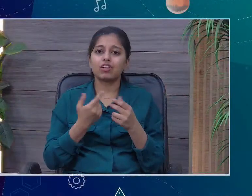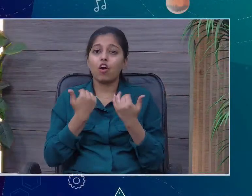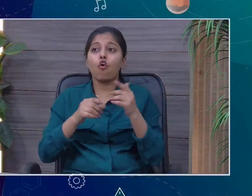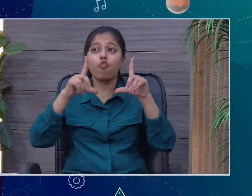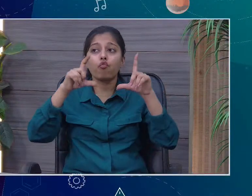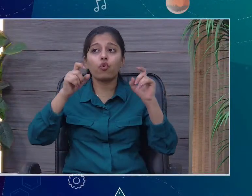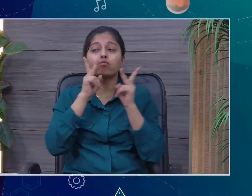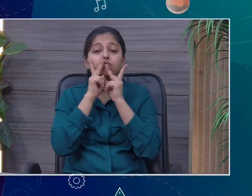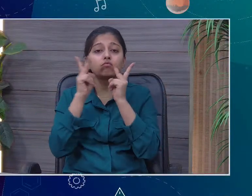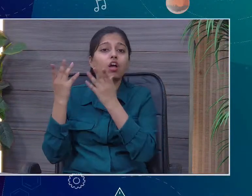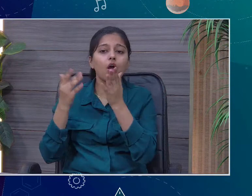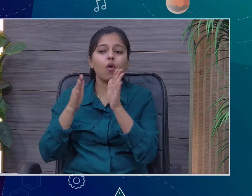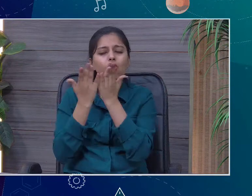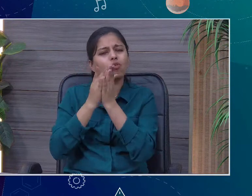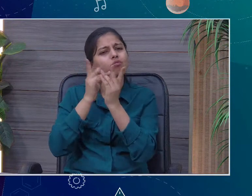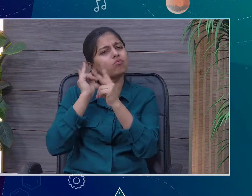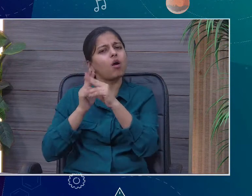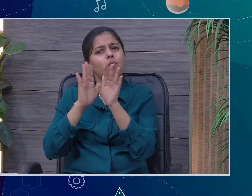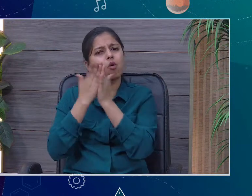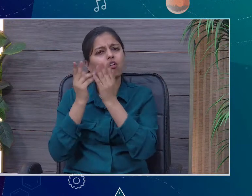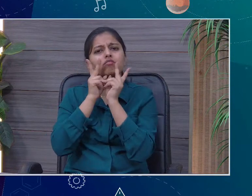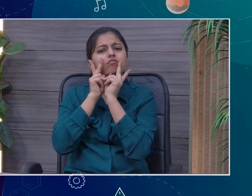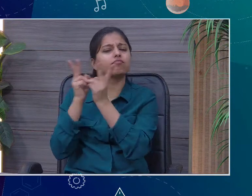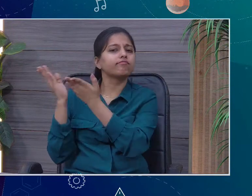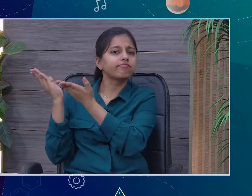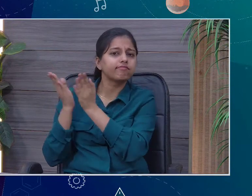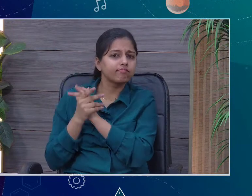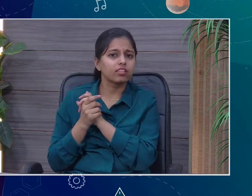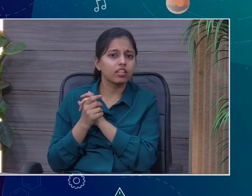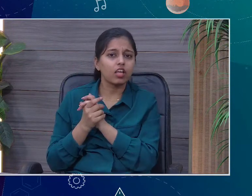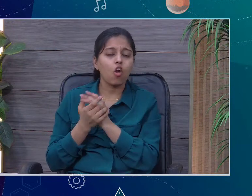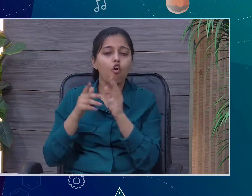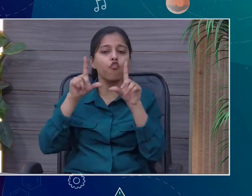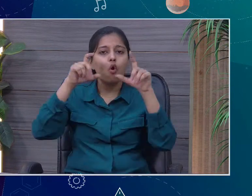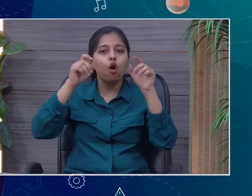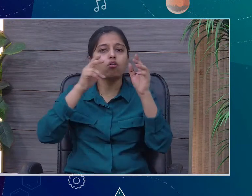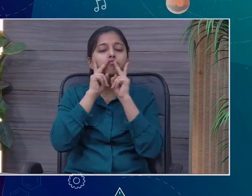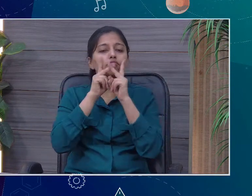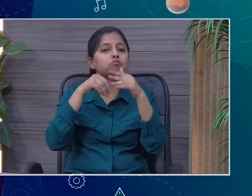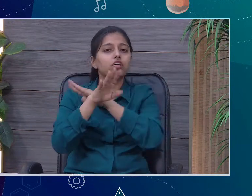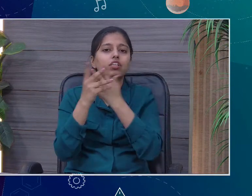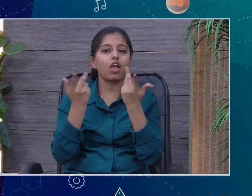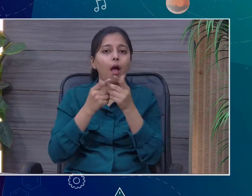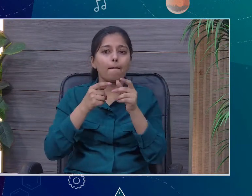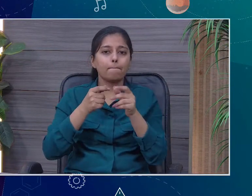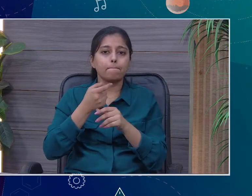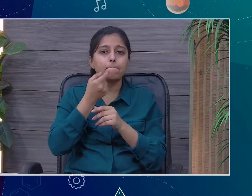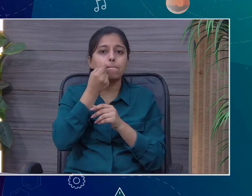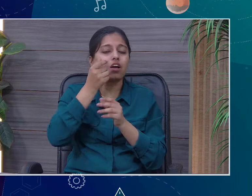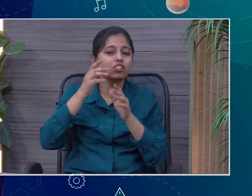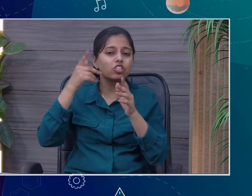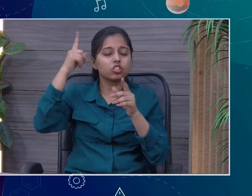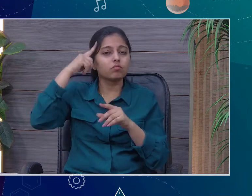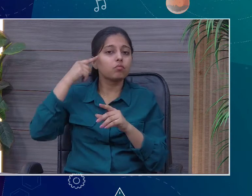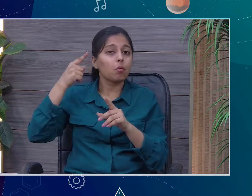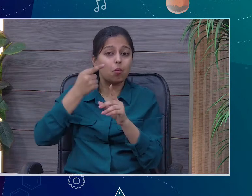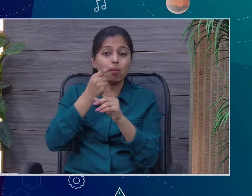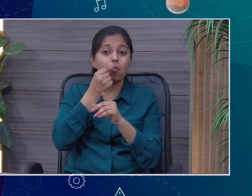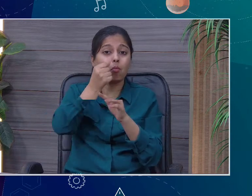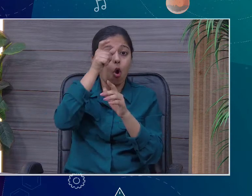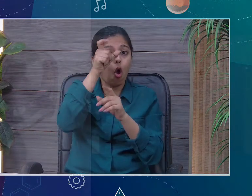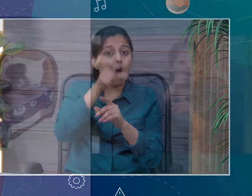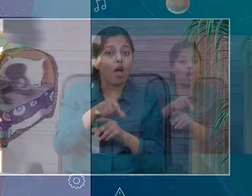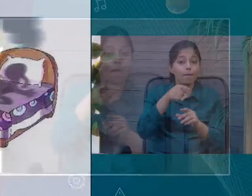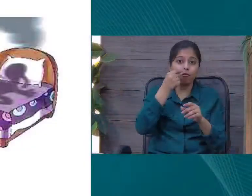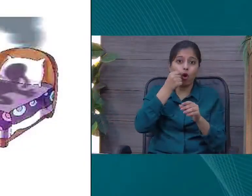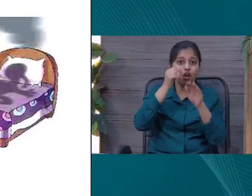from the book itself. And in this picture, you can see that there is a shadow of a boy bigger